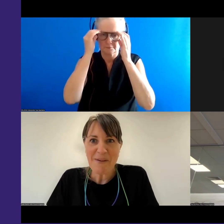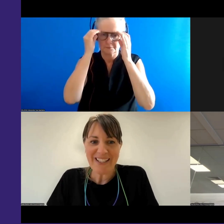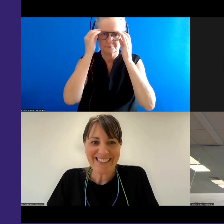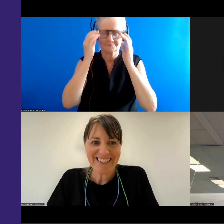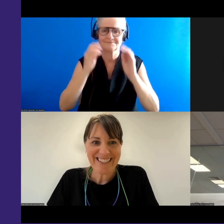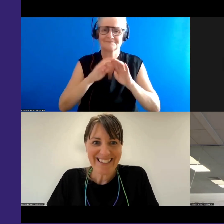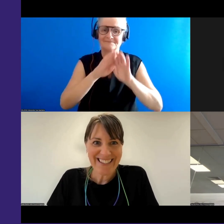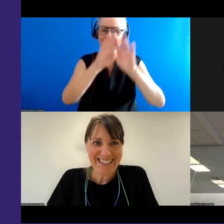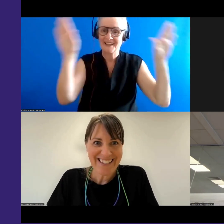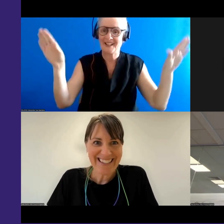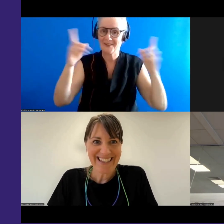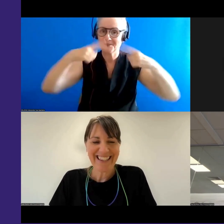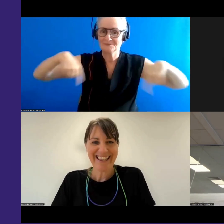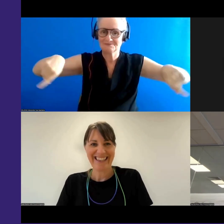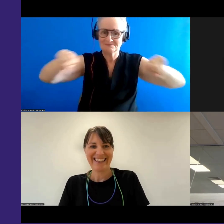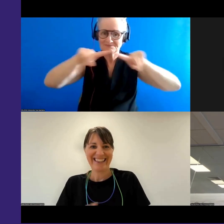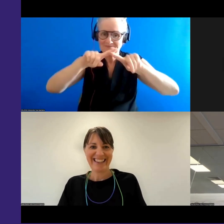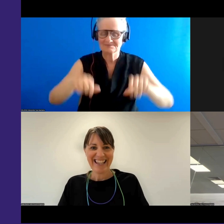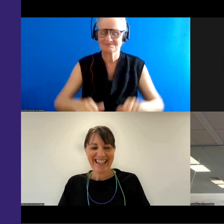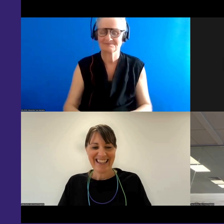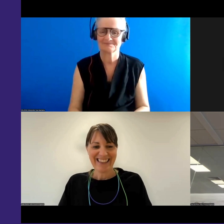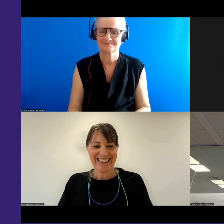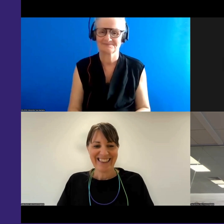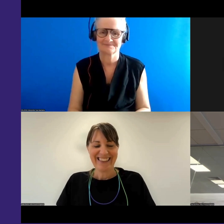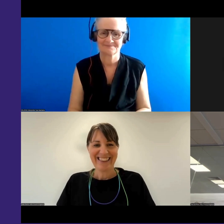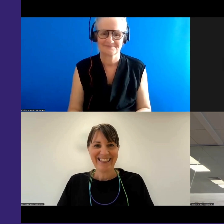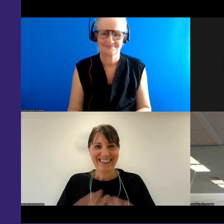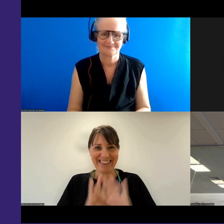Hello, everyone.